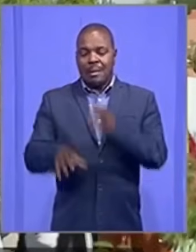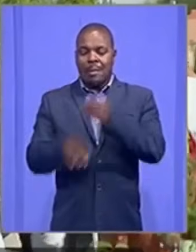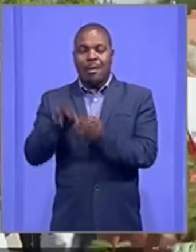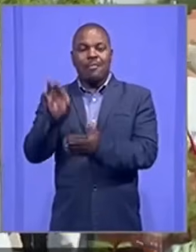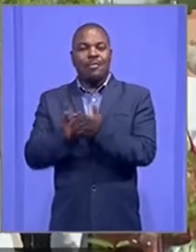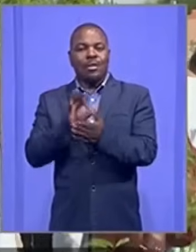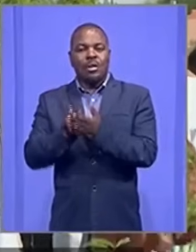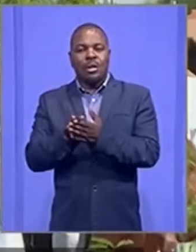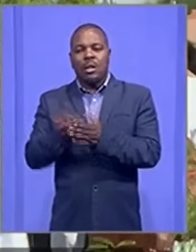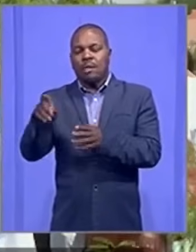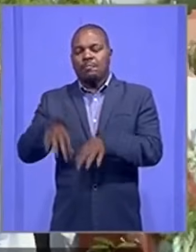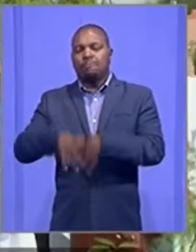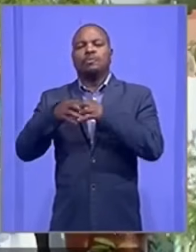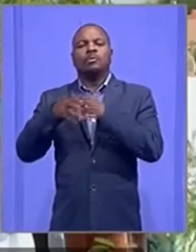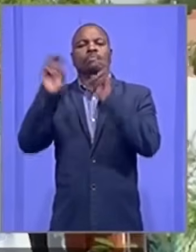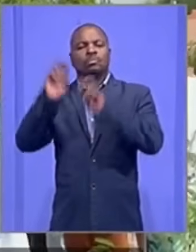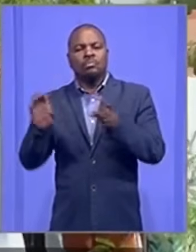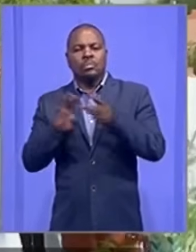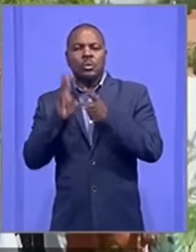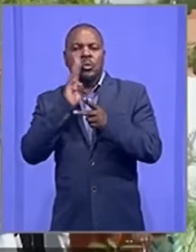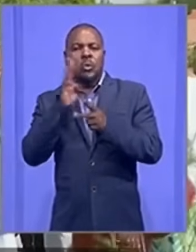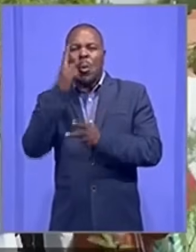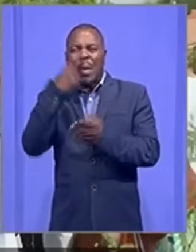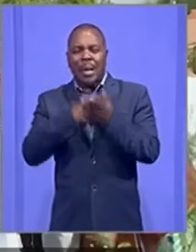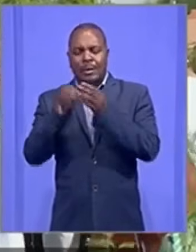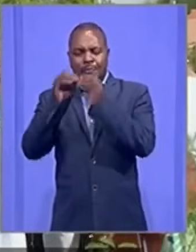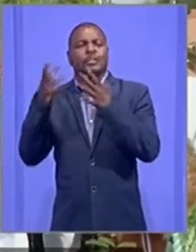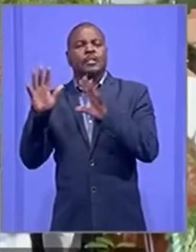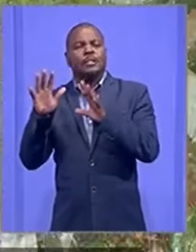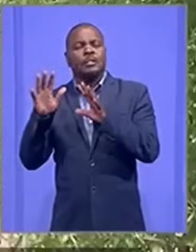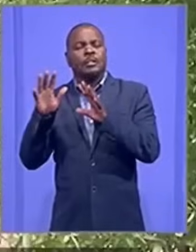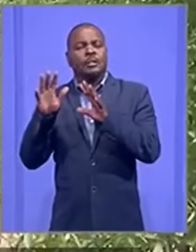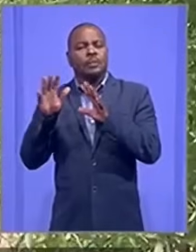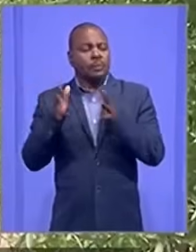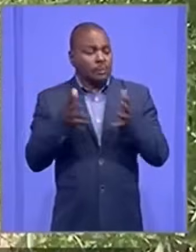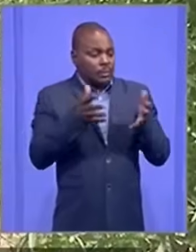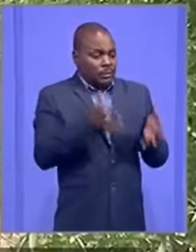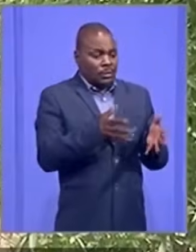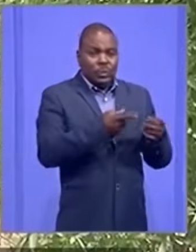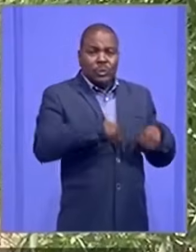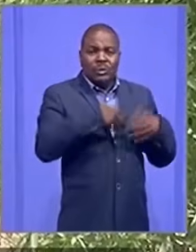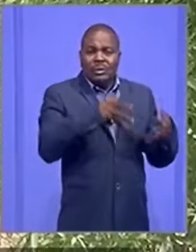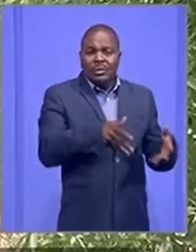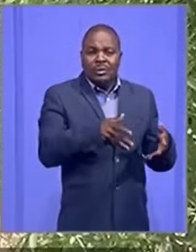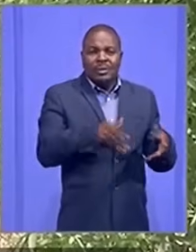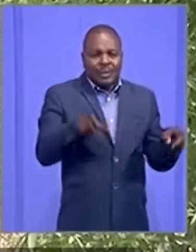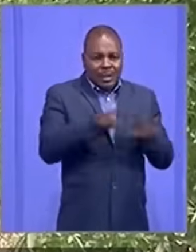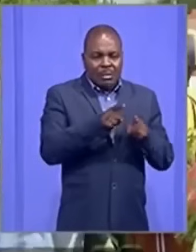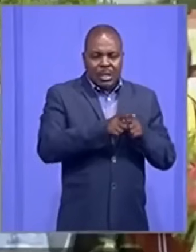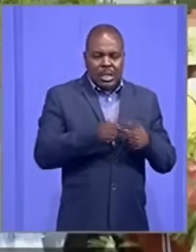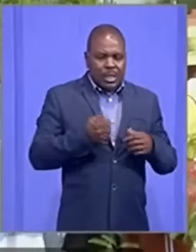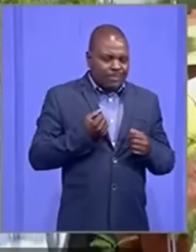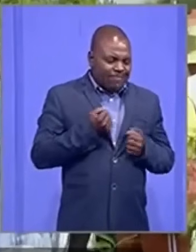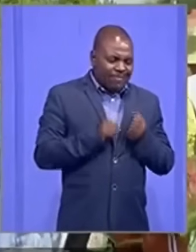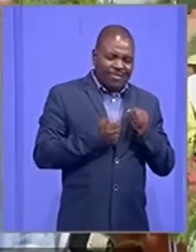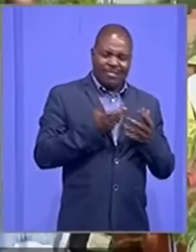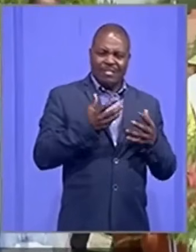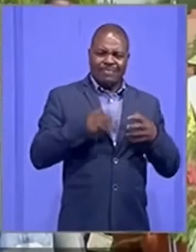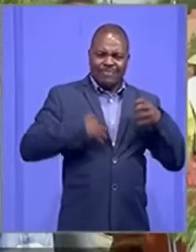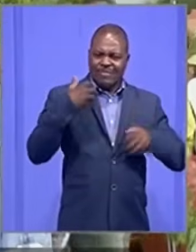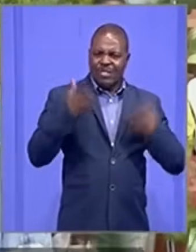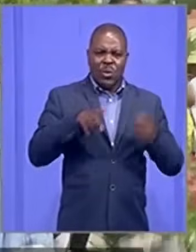put in electricity and water in 1 week. So our frustration boils over from the